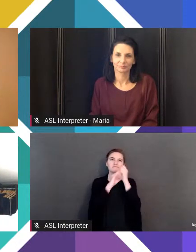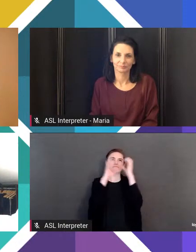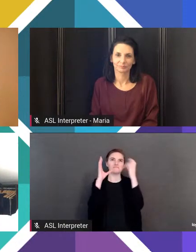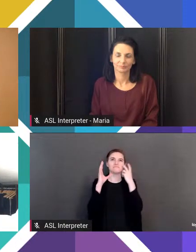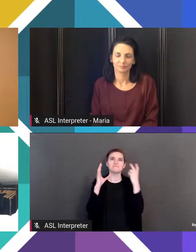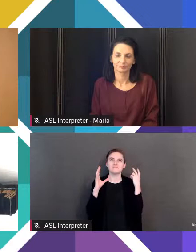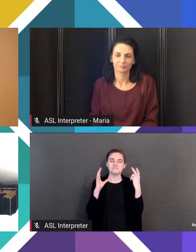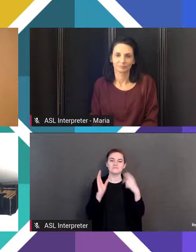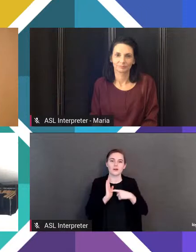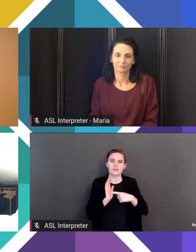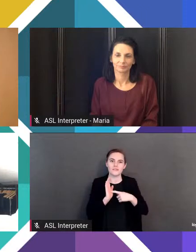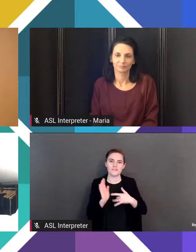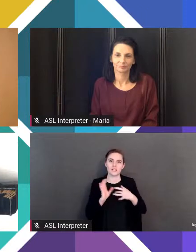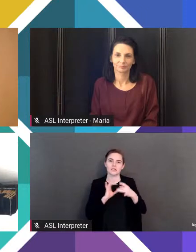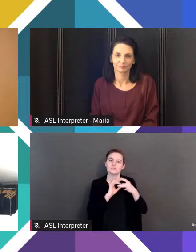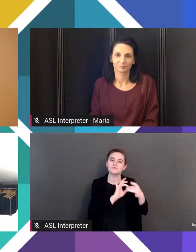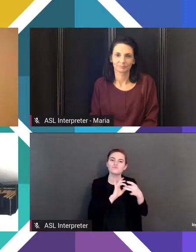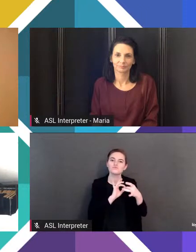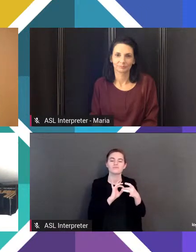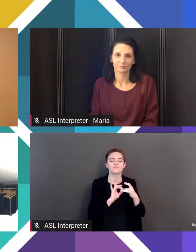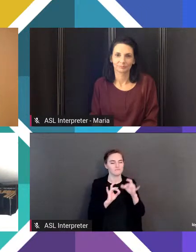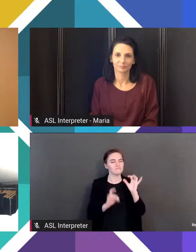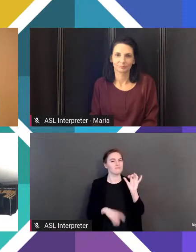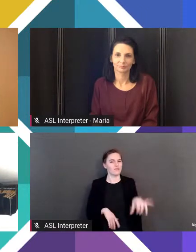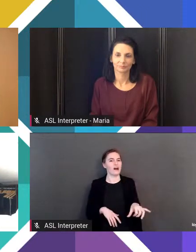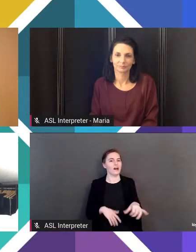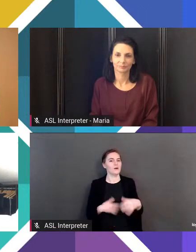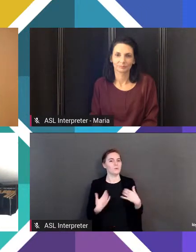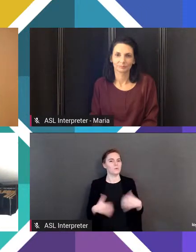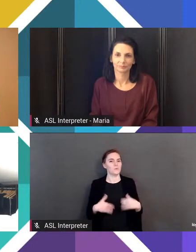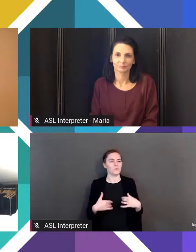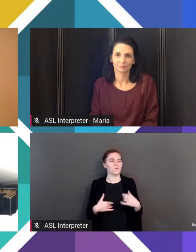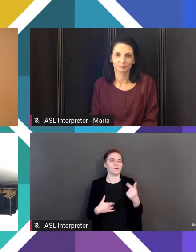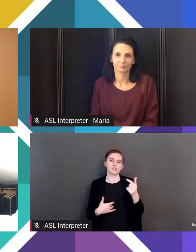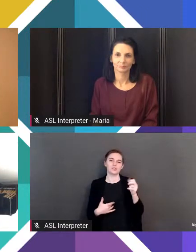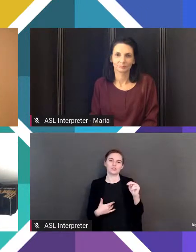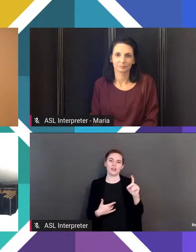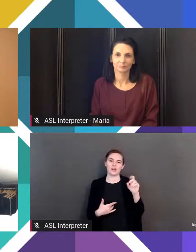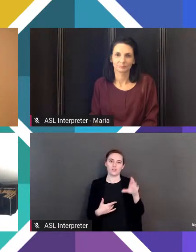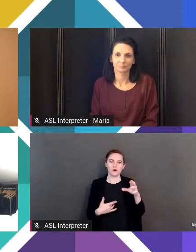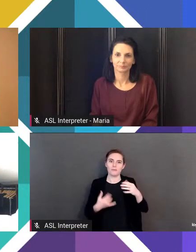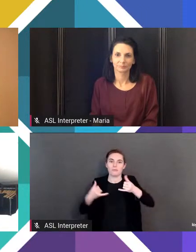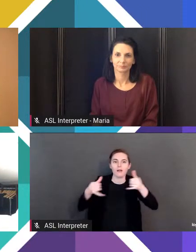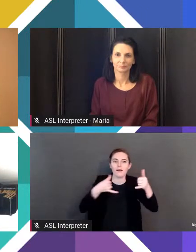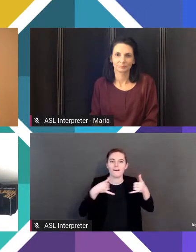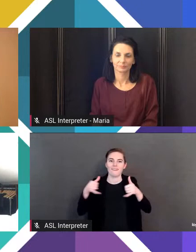connection, so things like that where gender was like being played with so